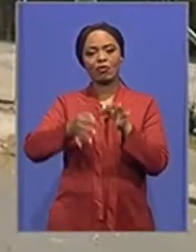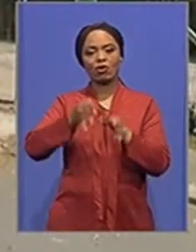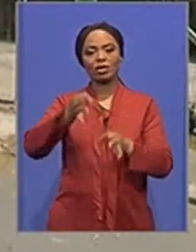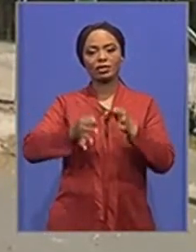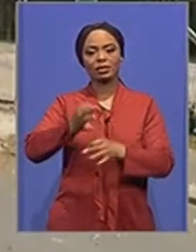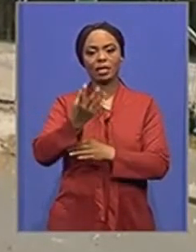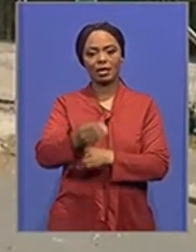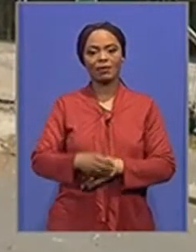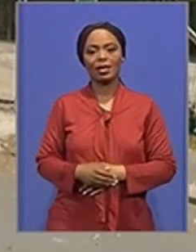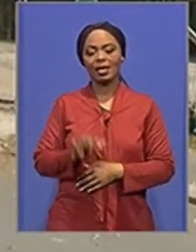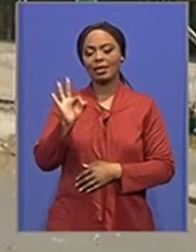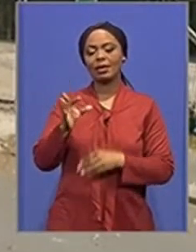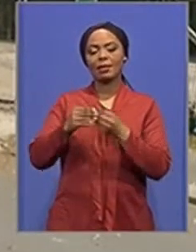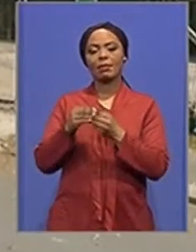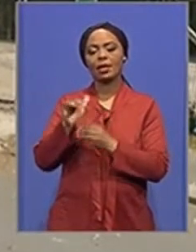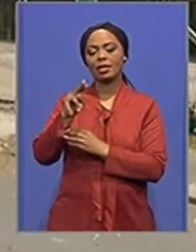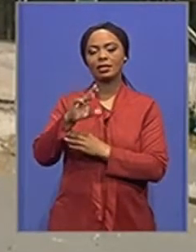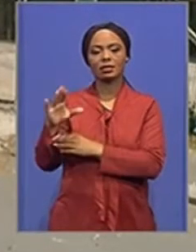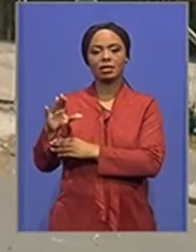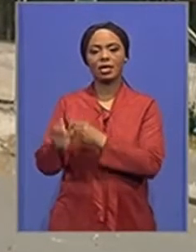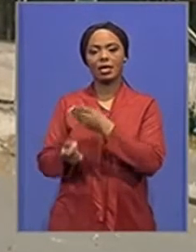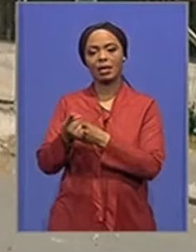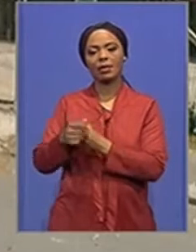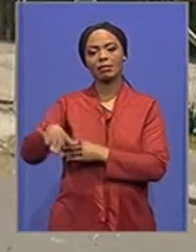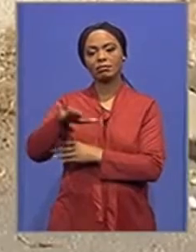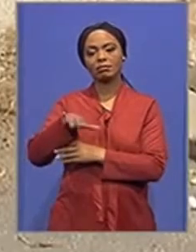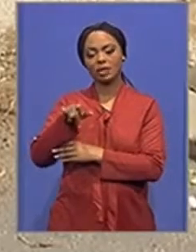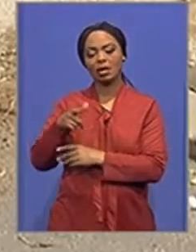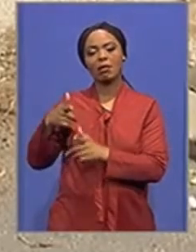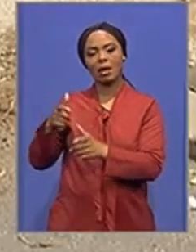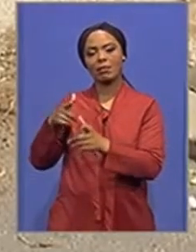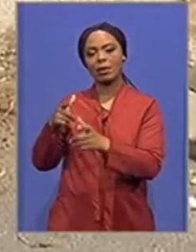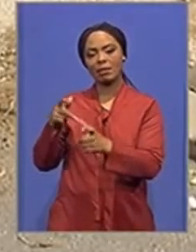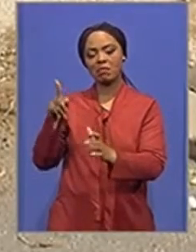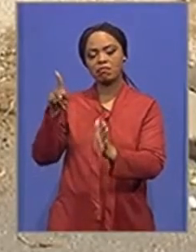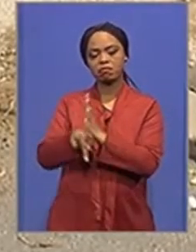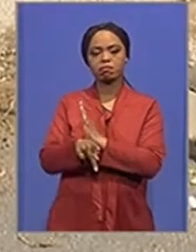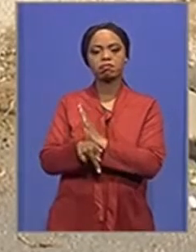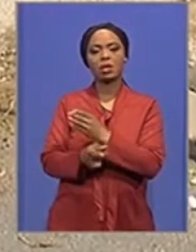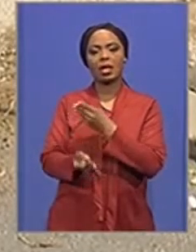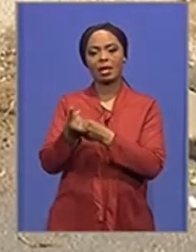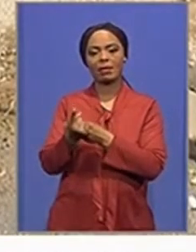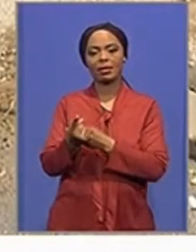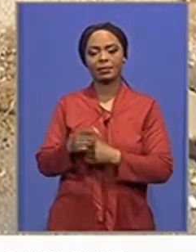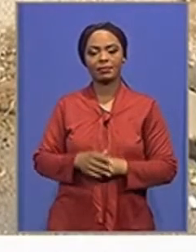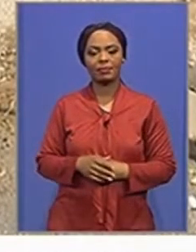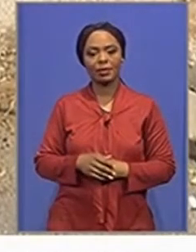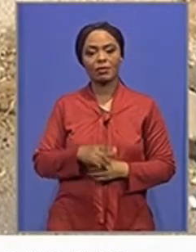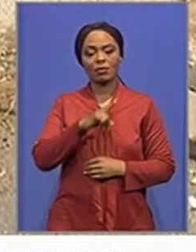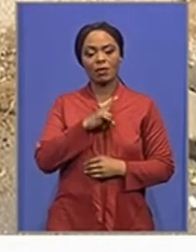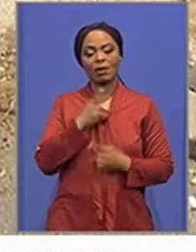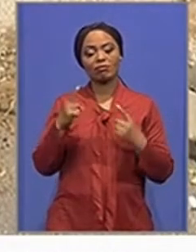tsa ANC kwa kgaolong e aparetsweng ke mathata ya eThekwini di bolailwe ka go thuntshiwa kwa kopanong ya baagi ya go